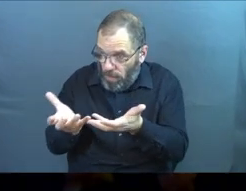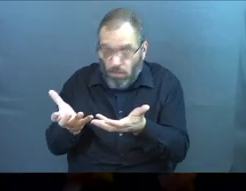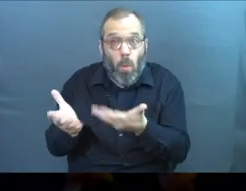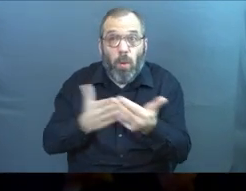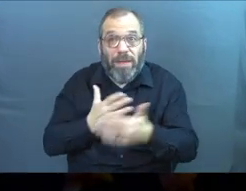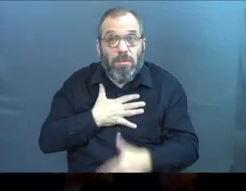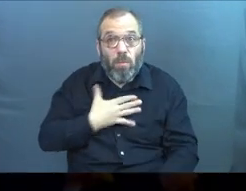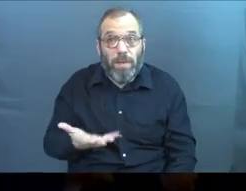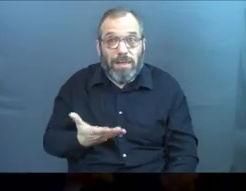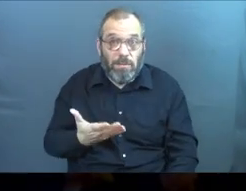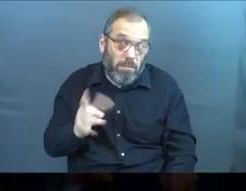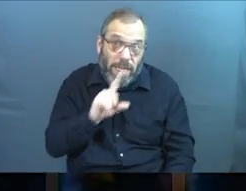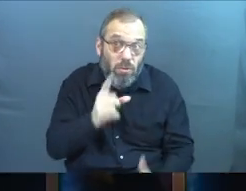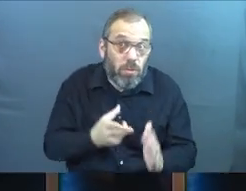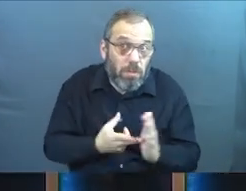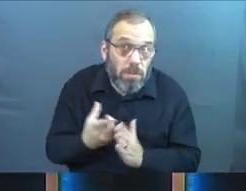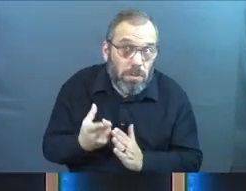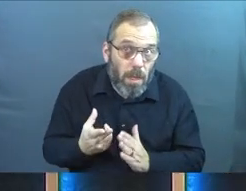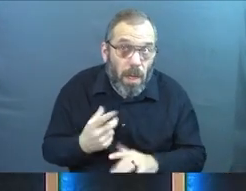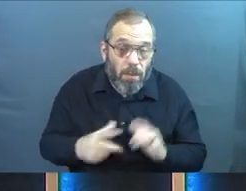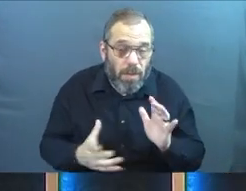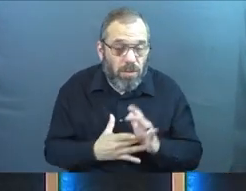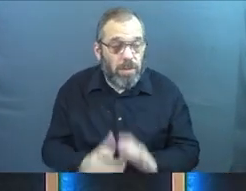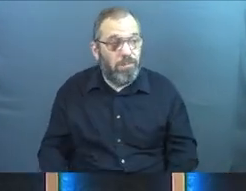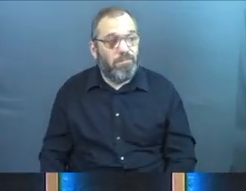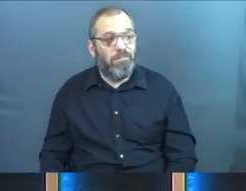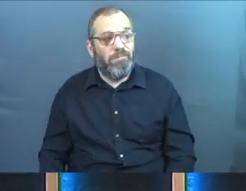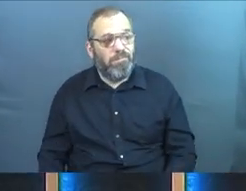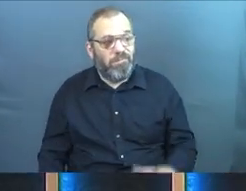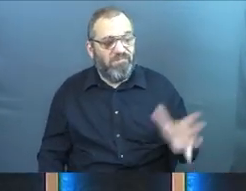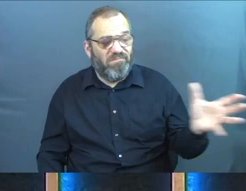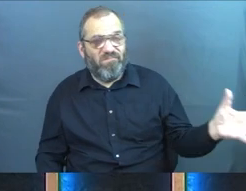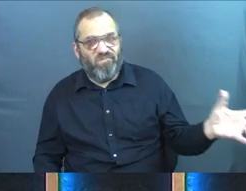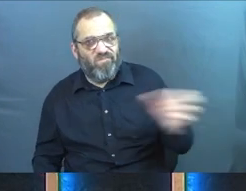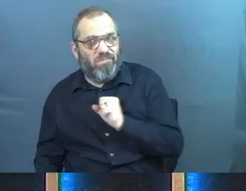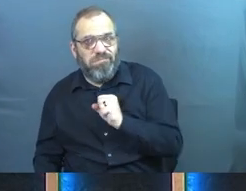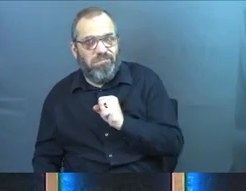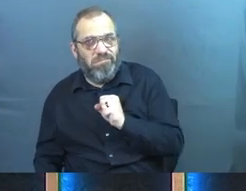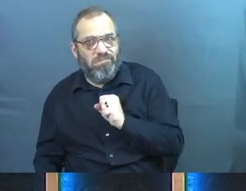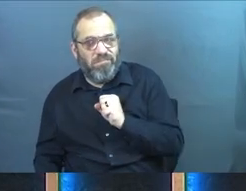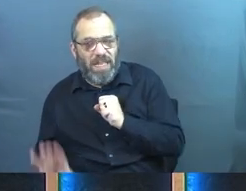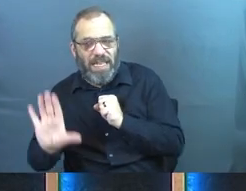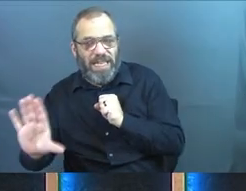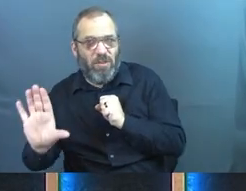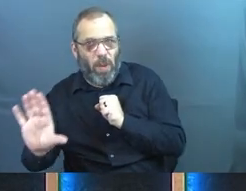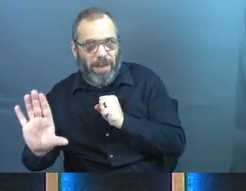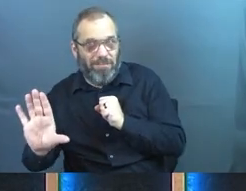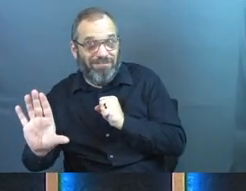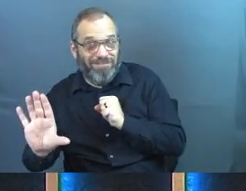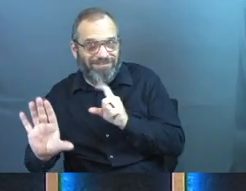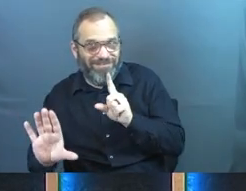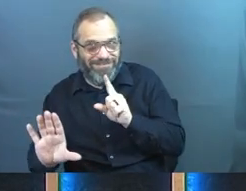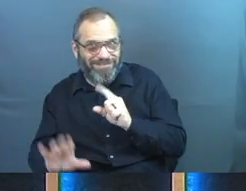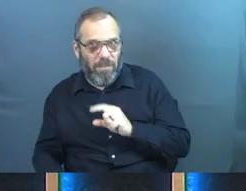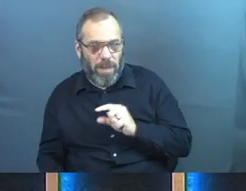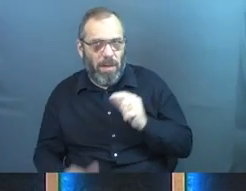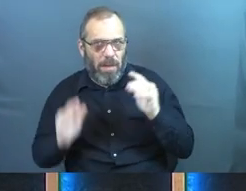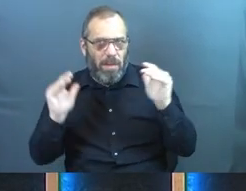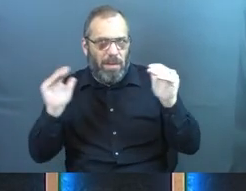to, which is true. But Jesus is going to take it in his way.